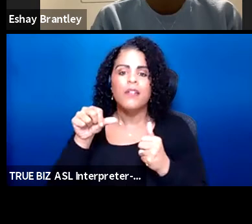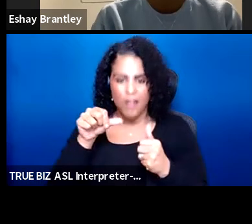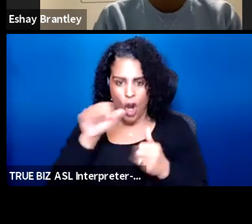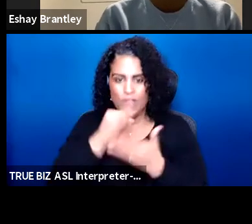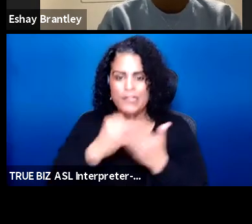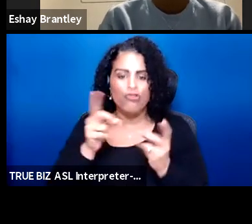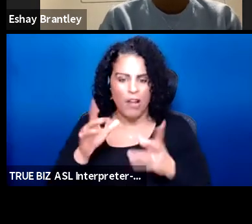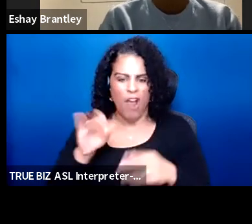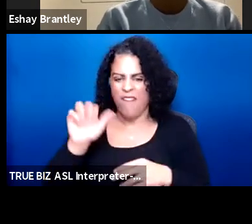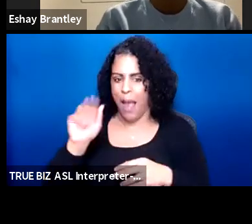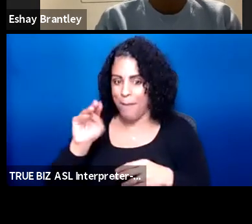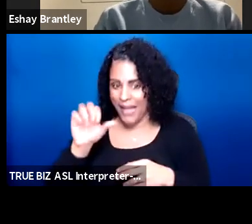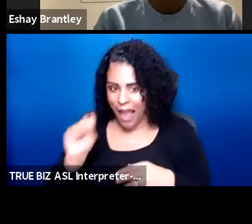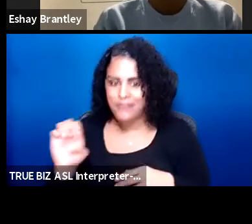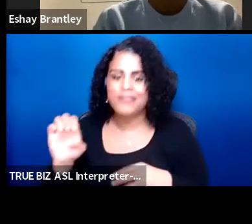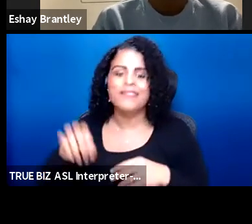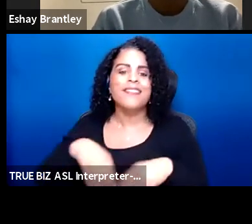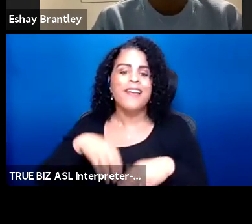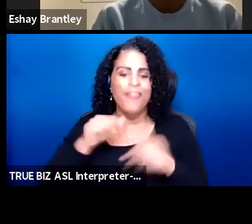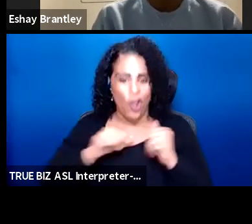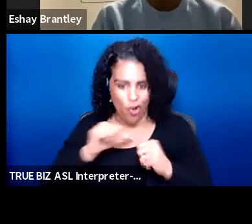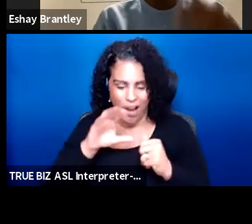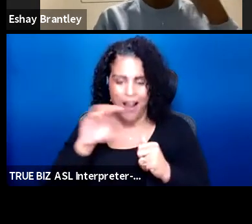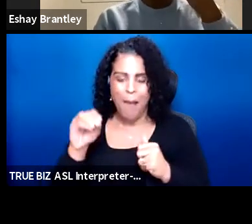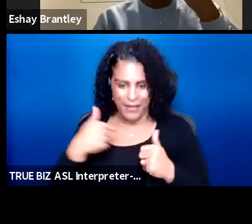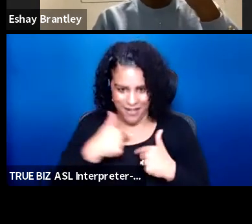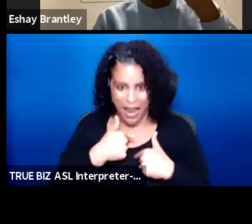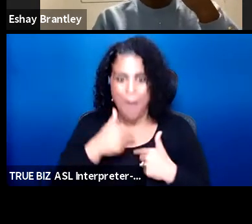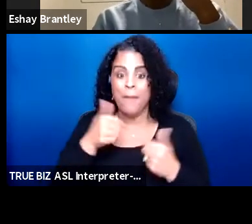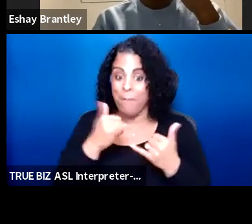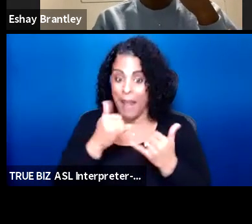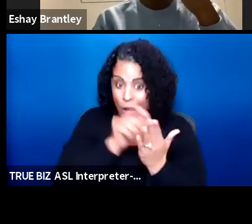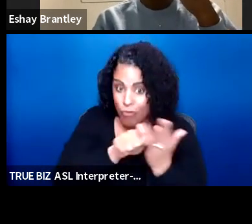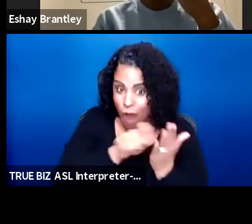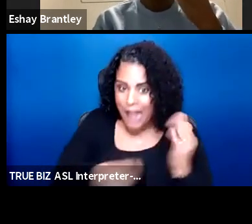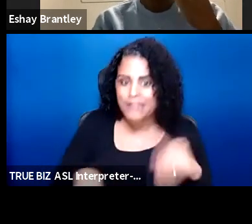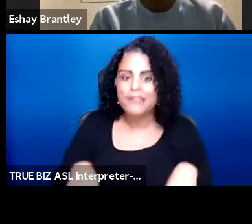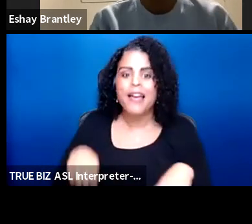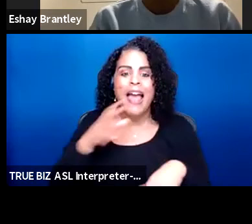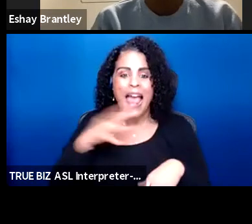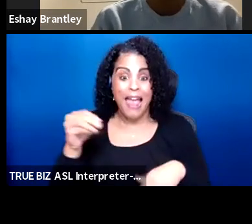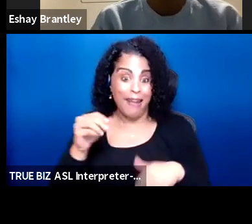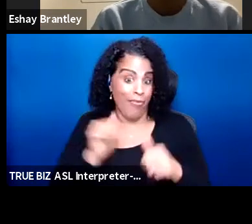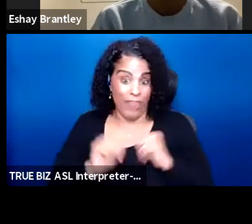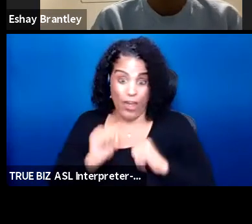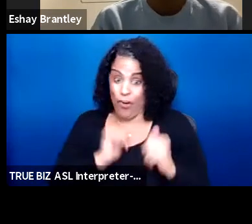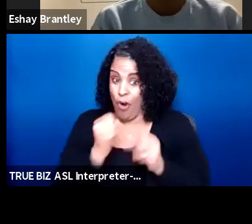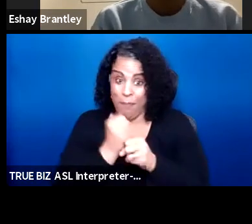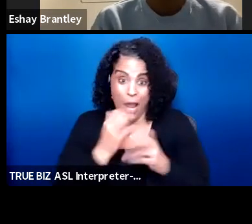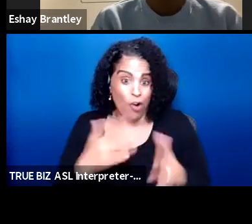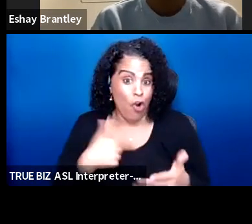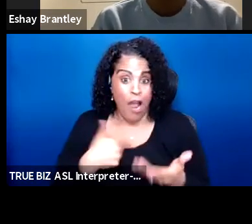Company. I'm also a playwright and a theater maker who